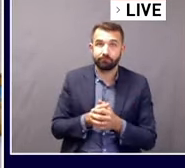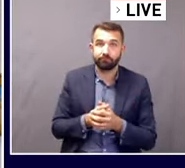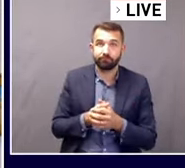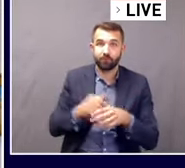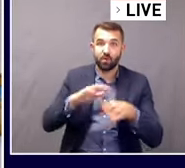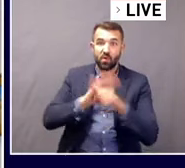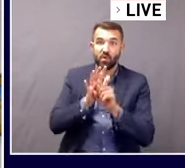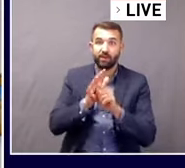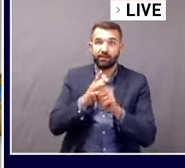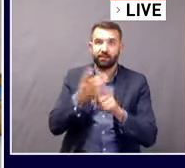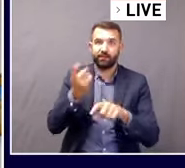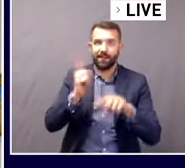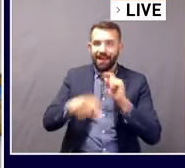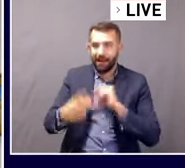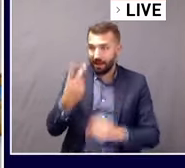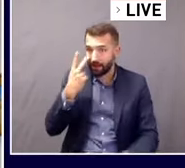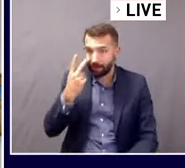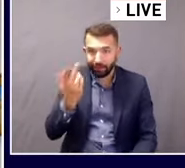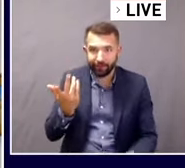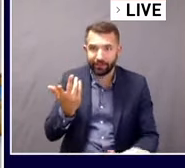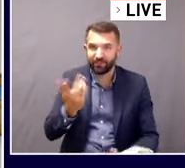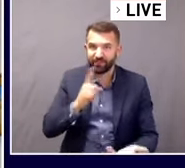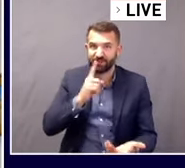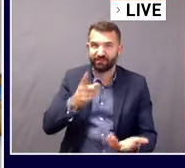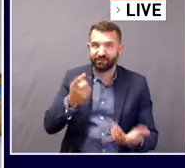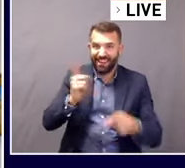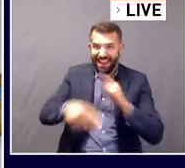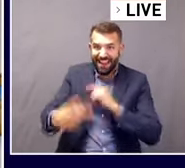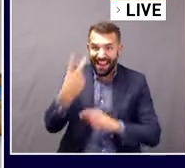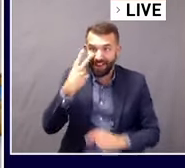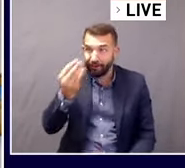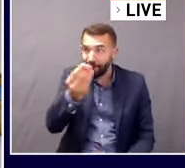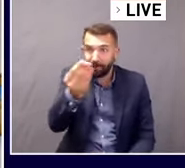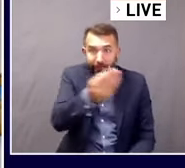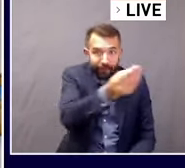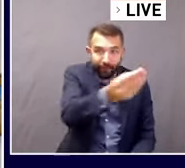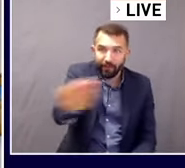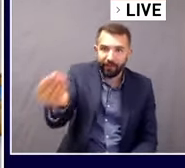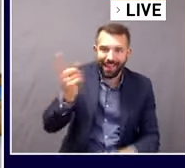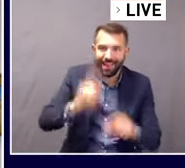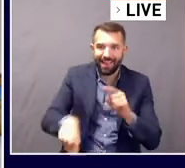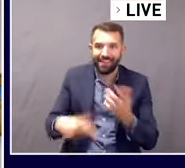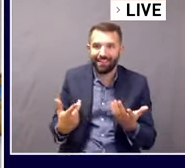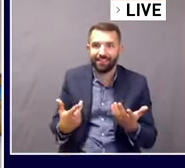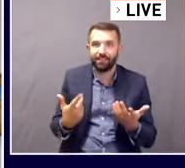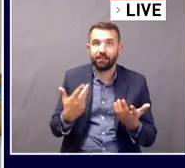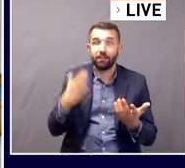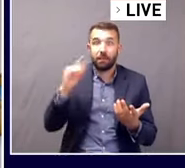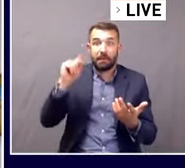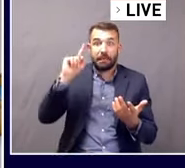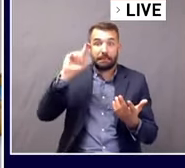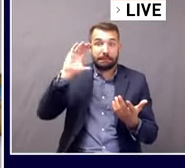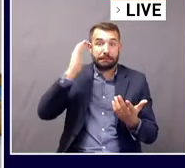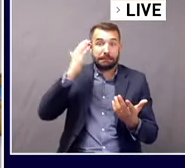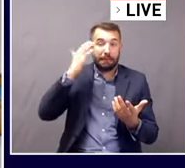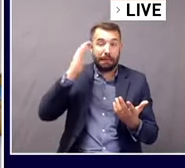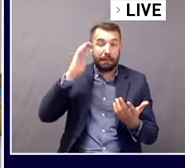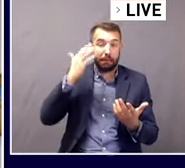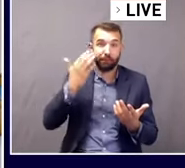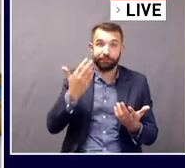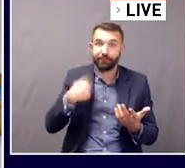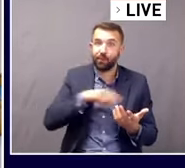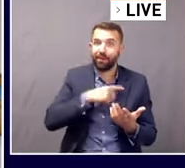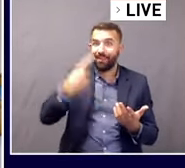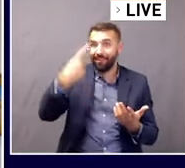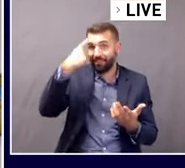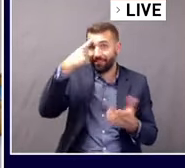it transmitted, there's better reason to think that the transmission event occurred indoors. The